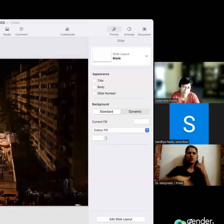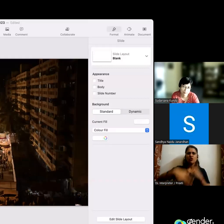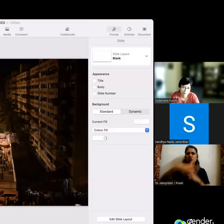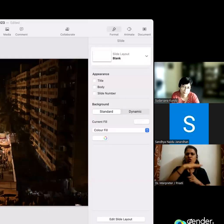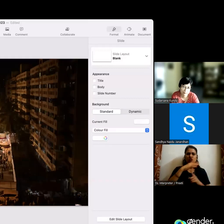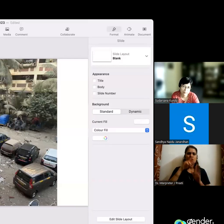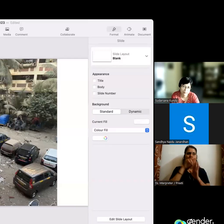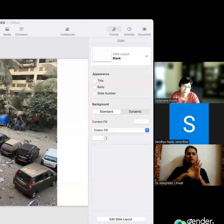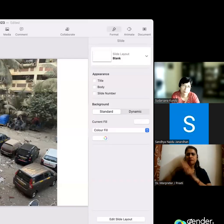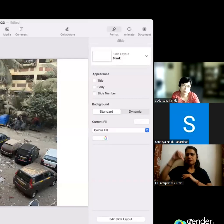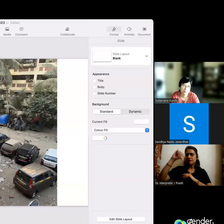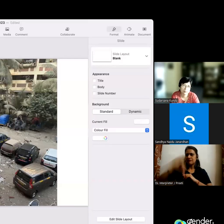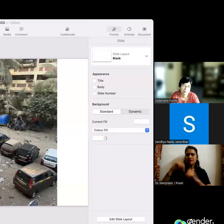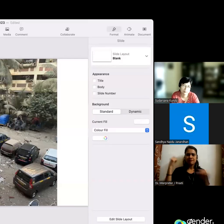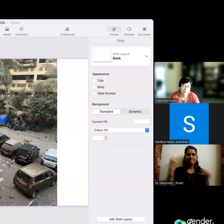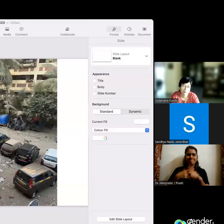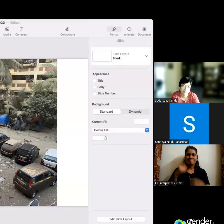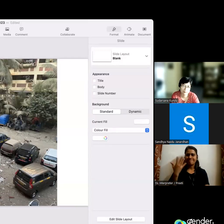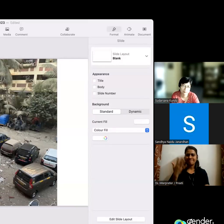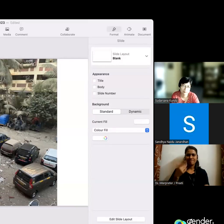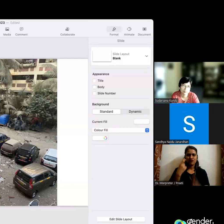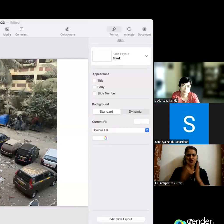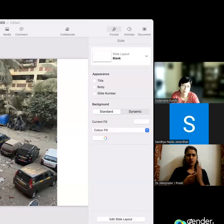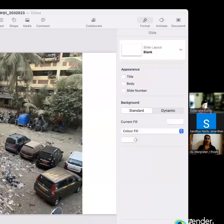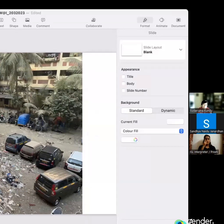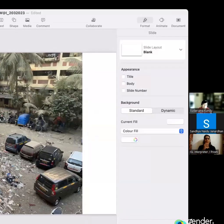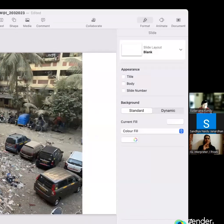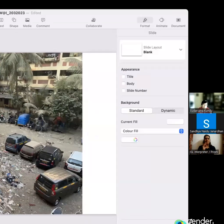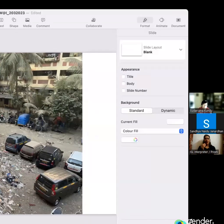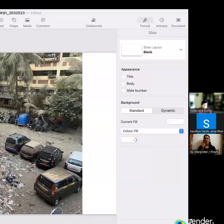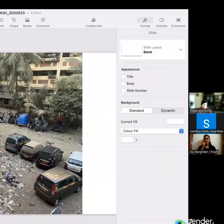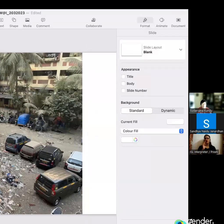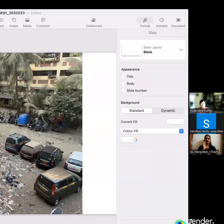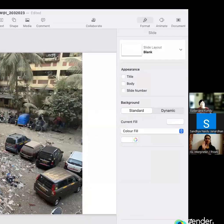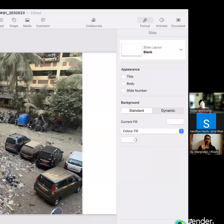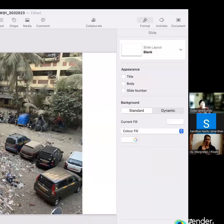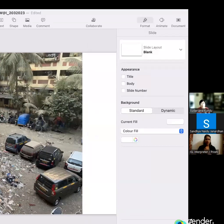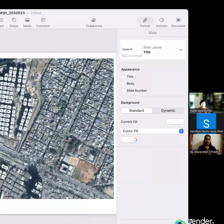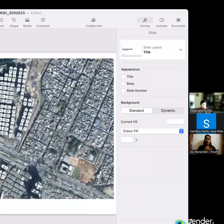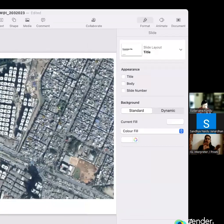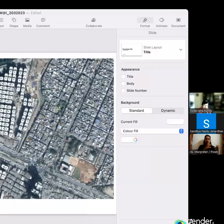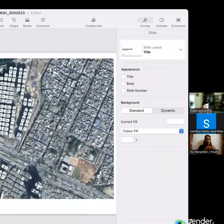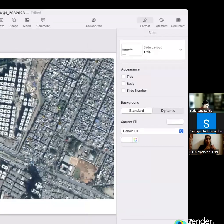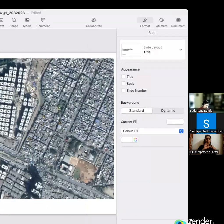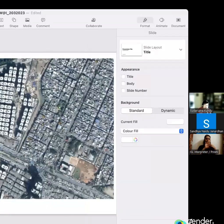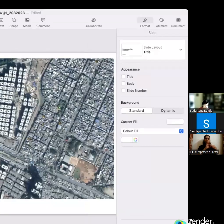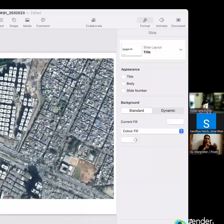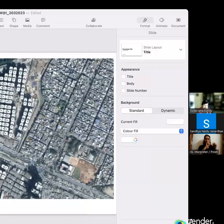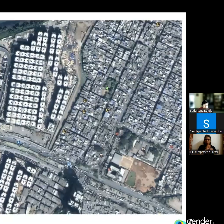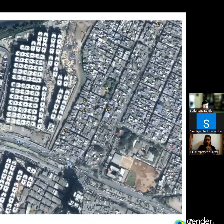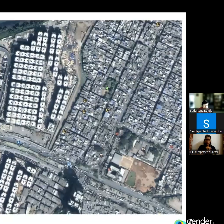on smaller initiatives early on. We, succeeded with them, and then we failed with them. And when we did the arts